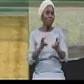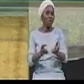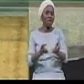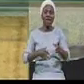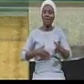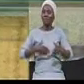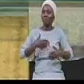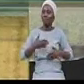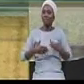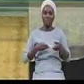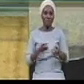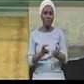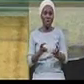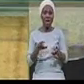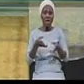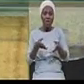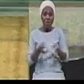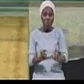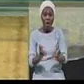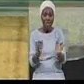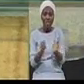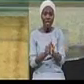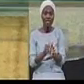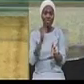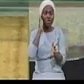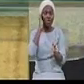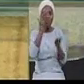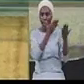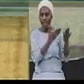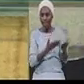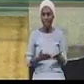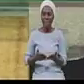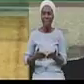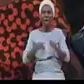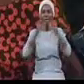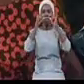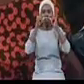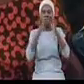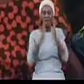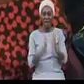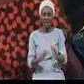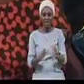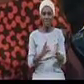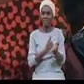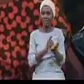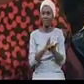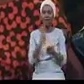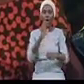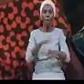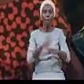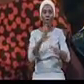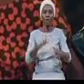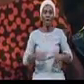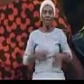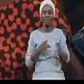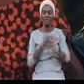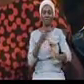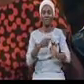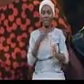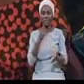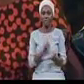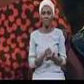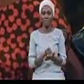A way that will bring supernatural overflowing blessing in your life in Jesus' name. Amen. And